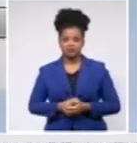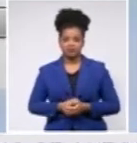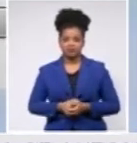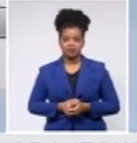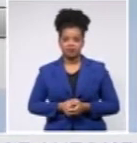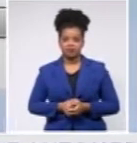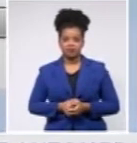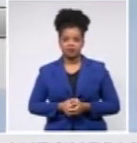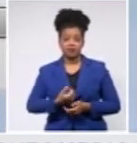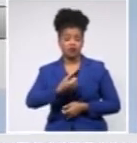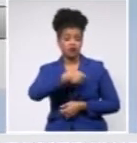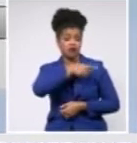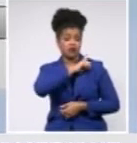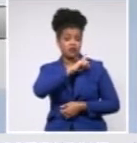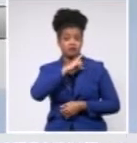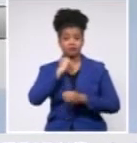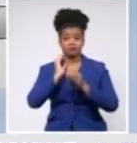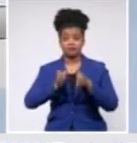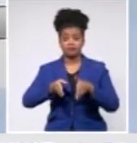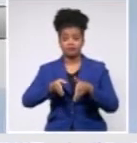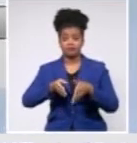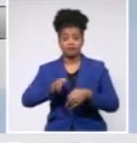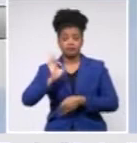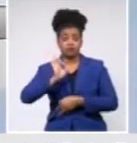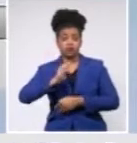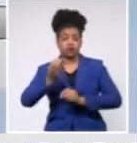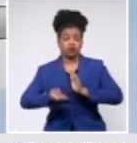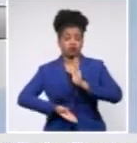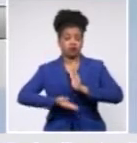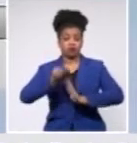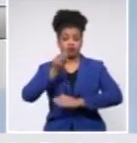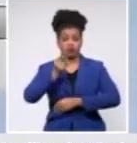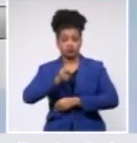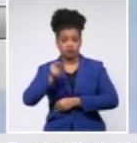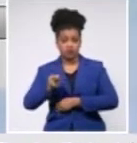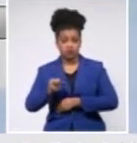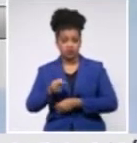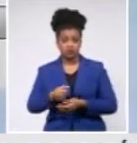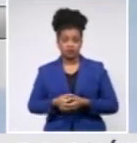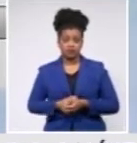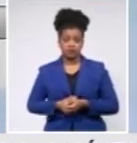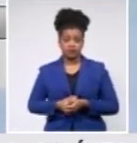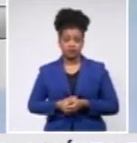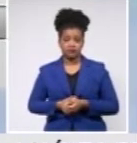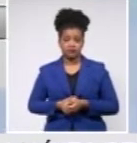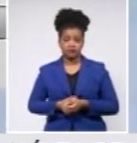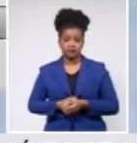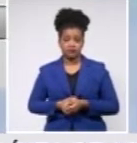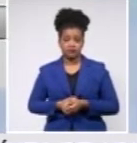16,285,399 people to have been diagnosed with the virus. Meanwhile,